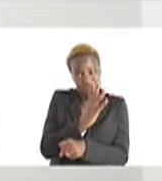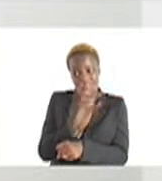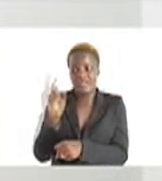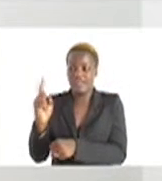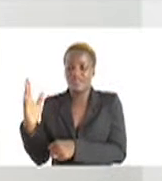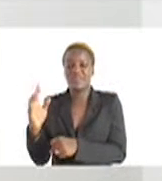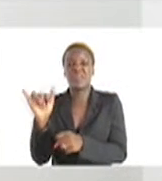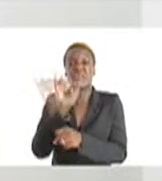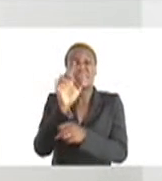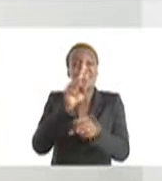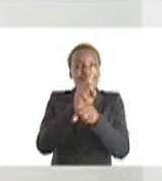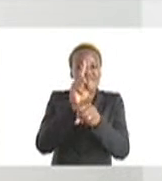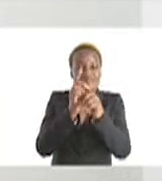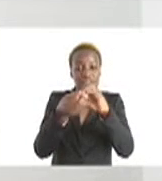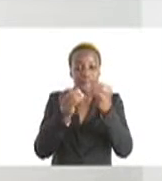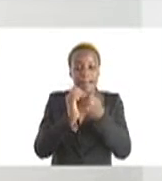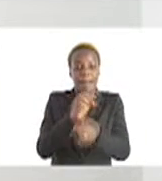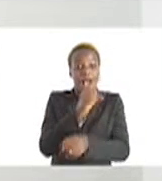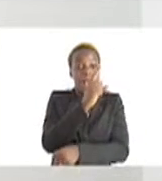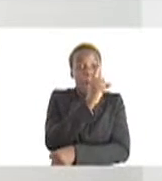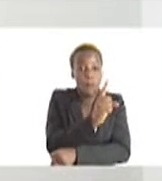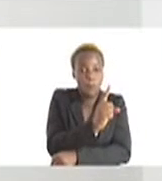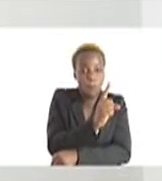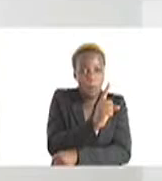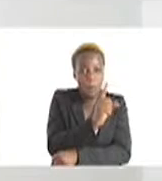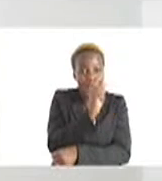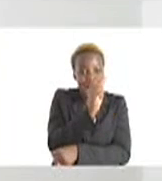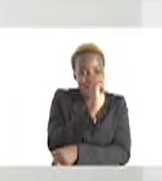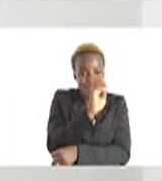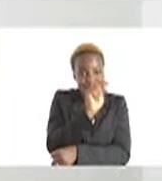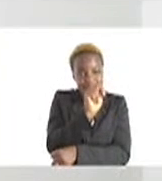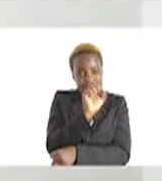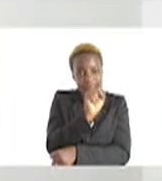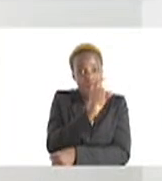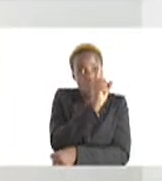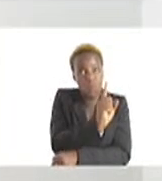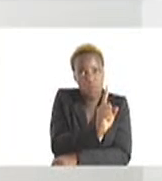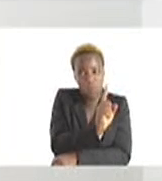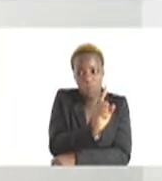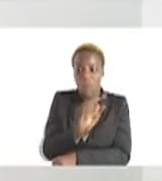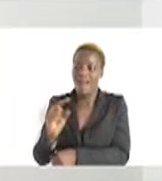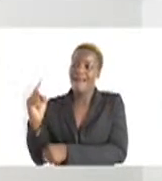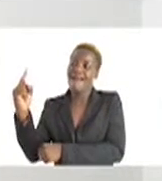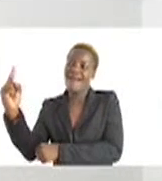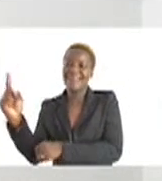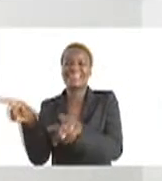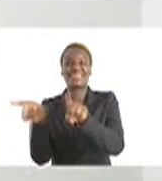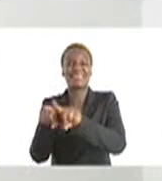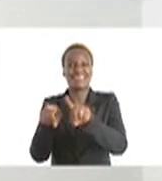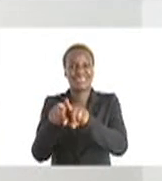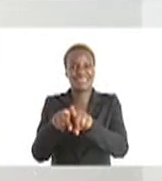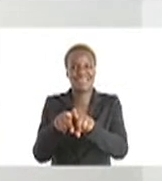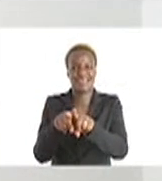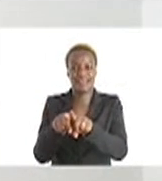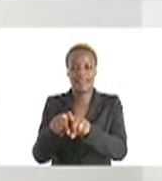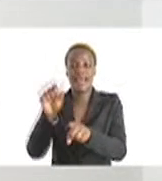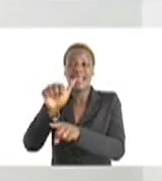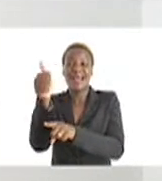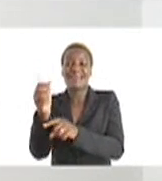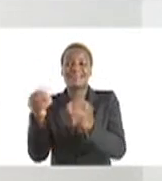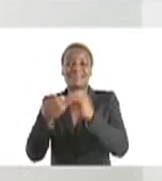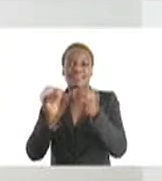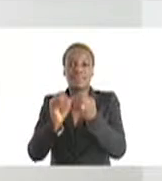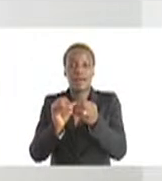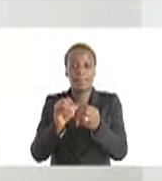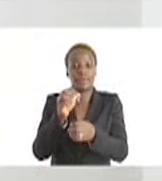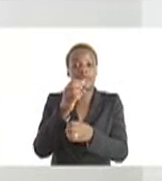are equal. They are the same. What do? We move on to the next number, which is on the unit side. And then we compare